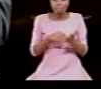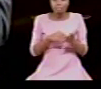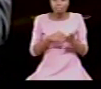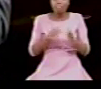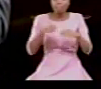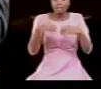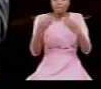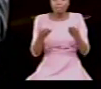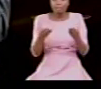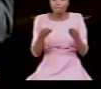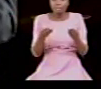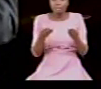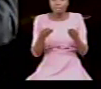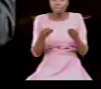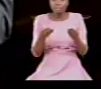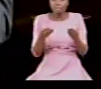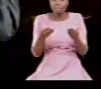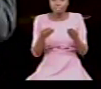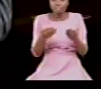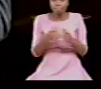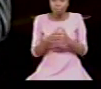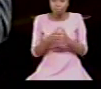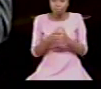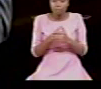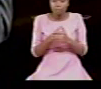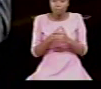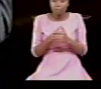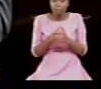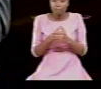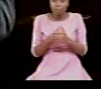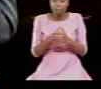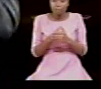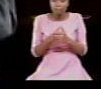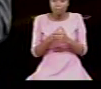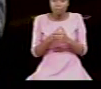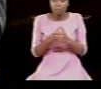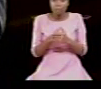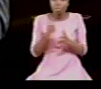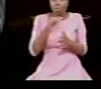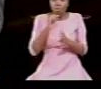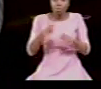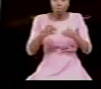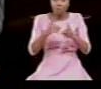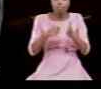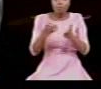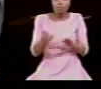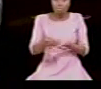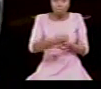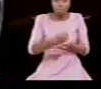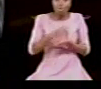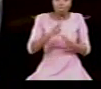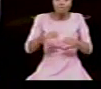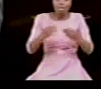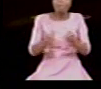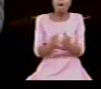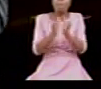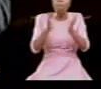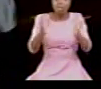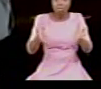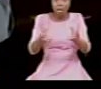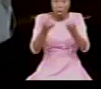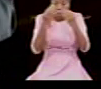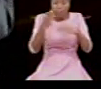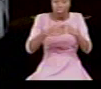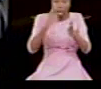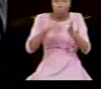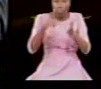Give, then shall be given unto you, then you reap. You don't reap what you sow, you reap abundantly, much more than what you